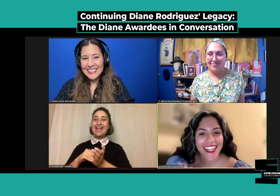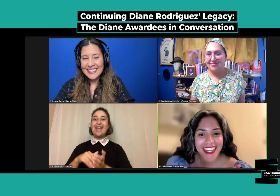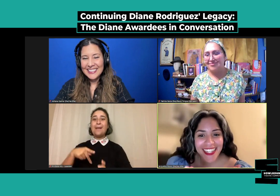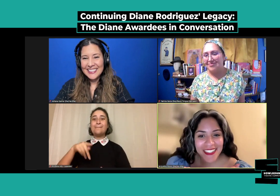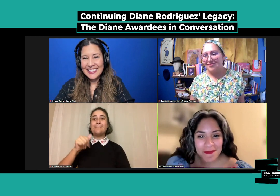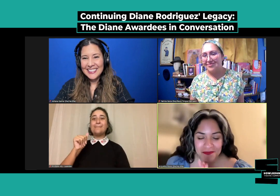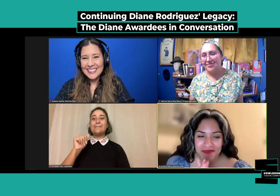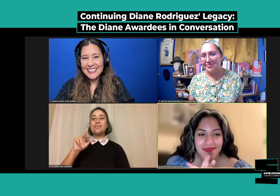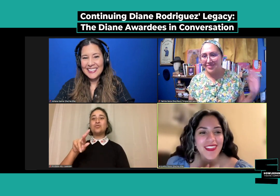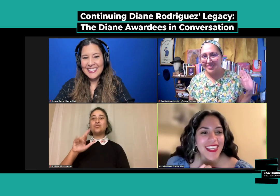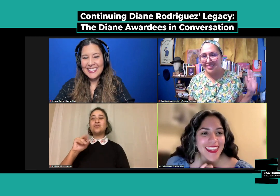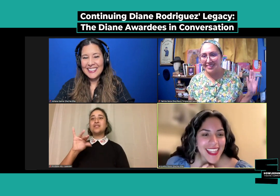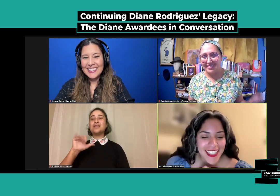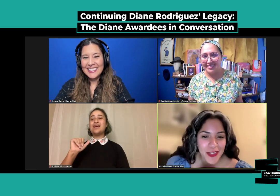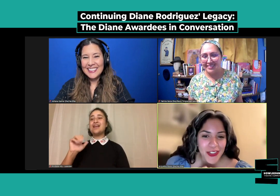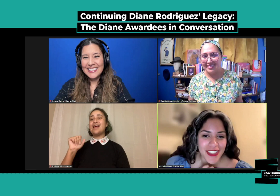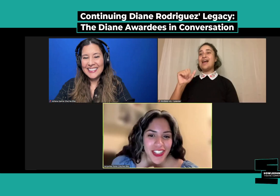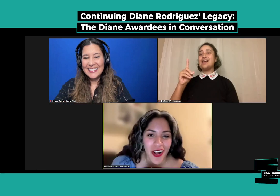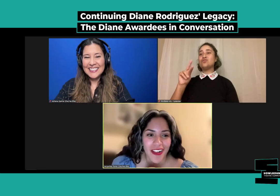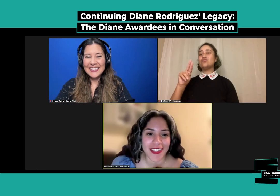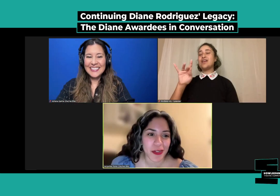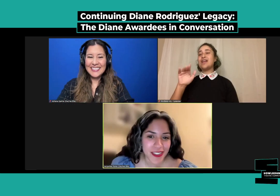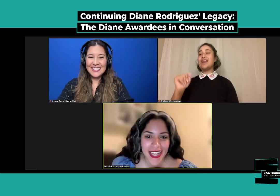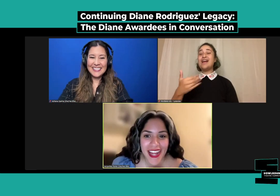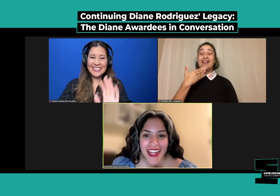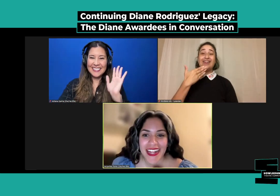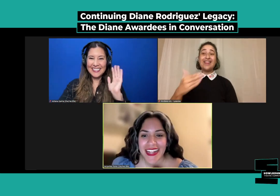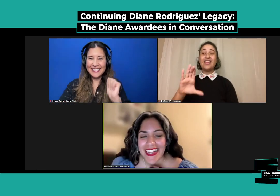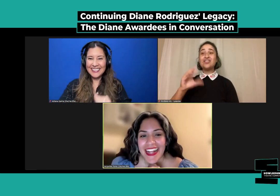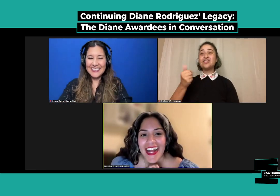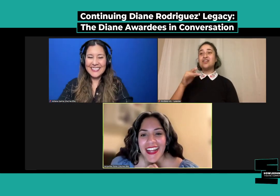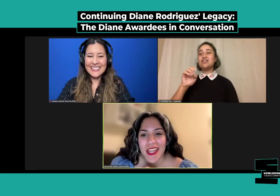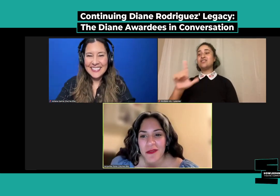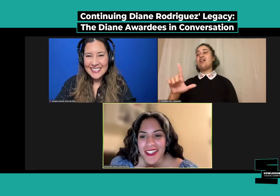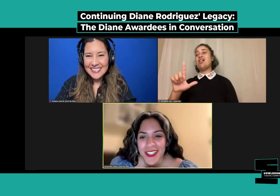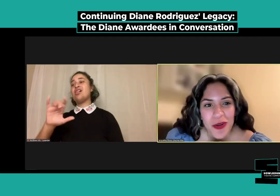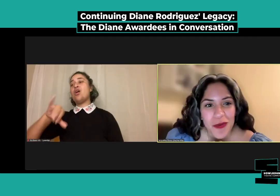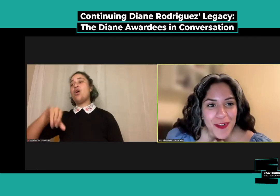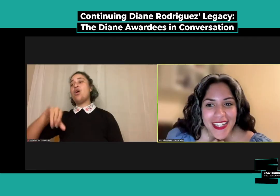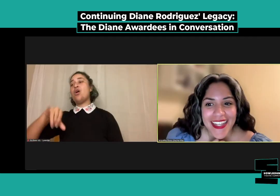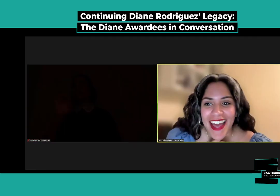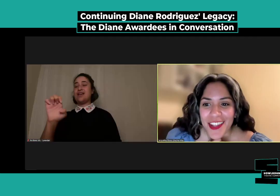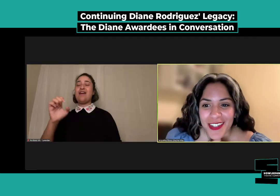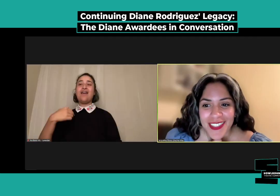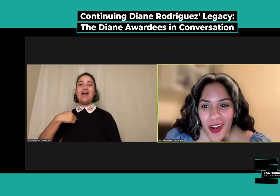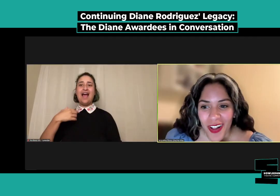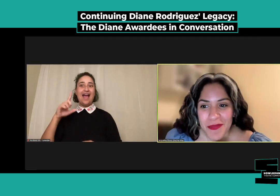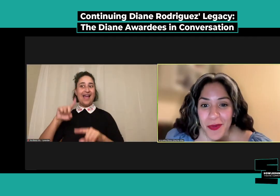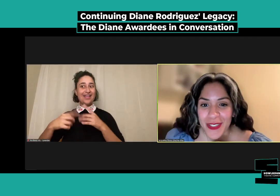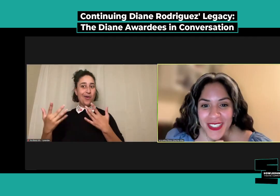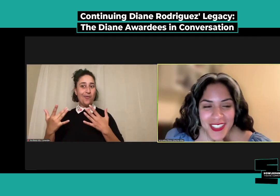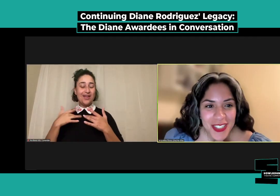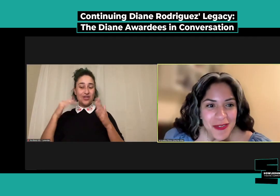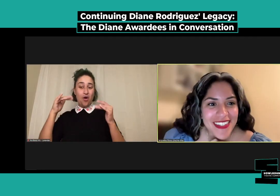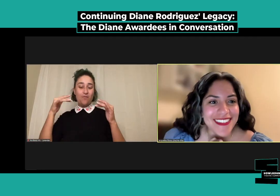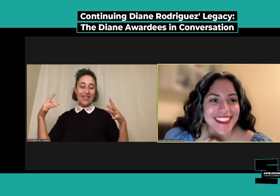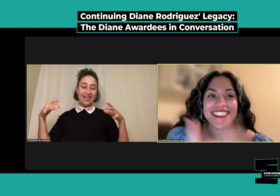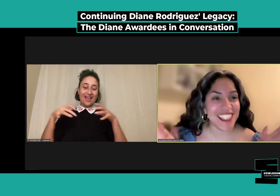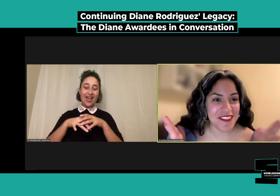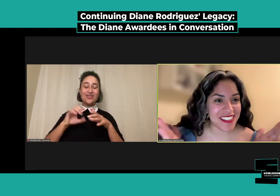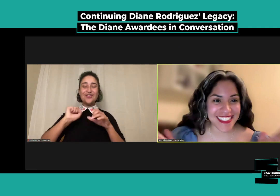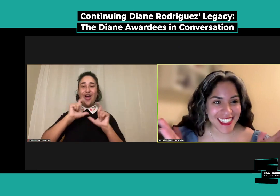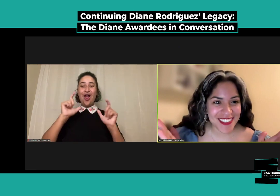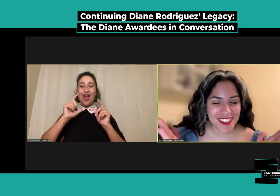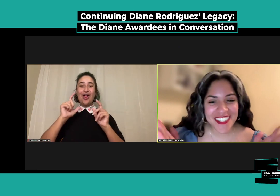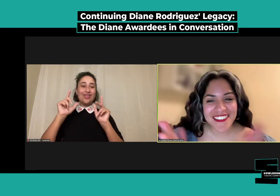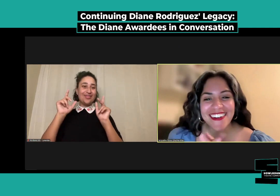and Adriana. Thank you, Chantal and Jose. I can't wait to hopefully gather us all in person soon and to